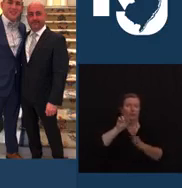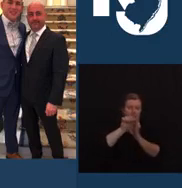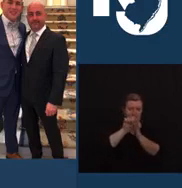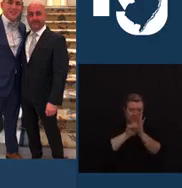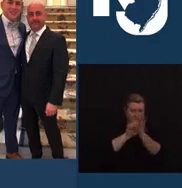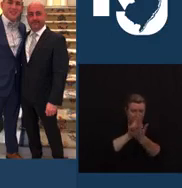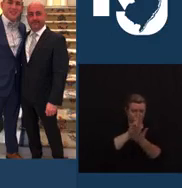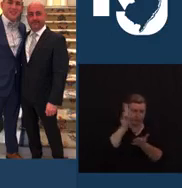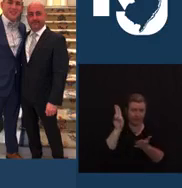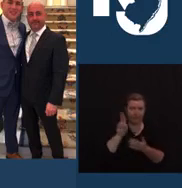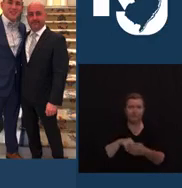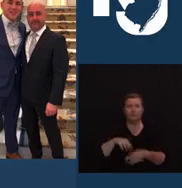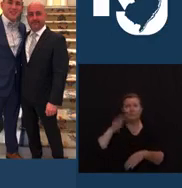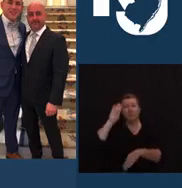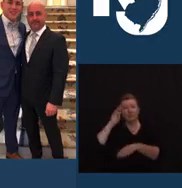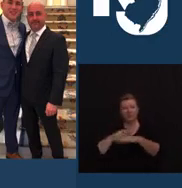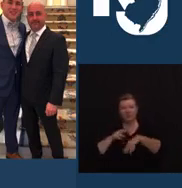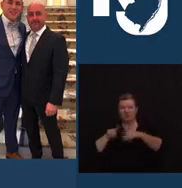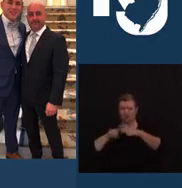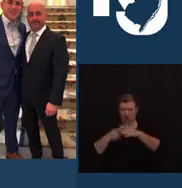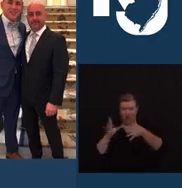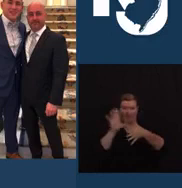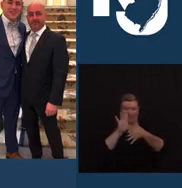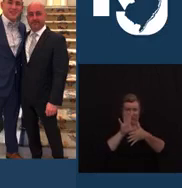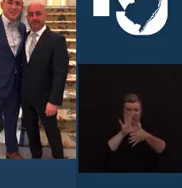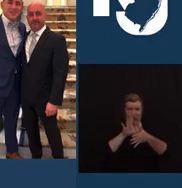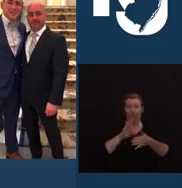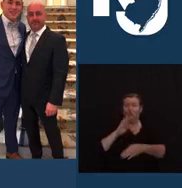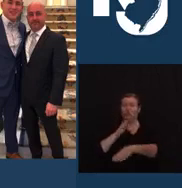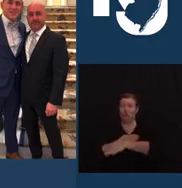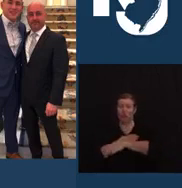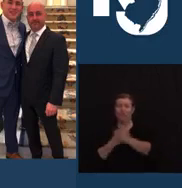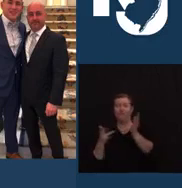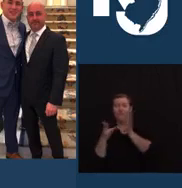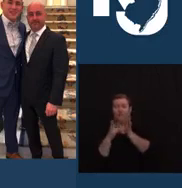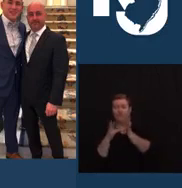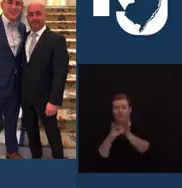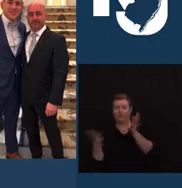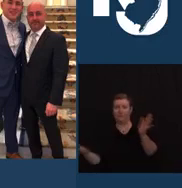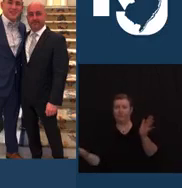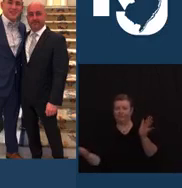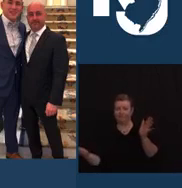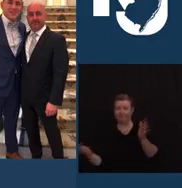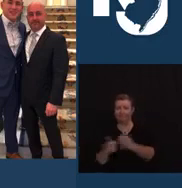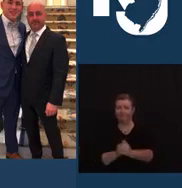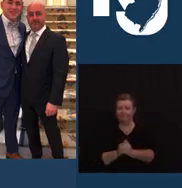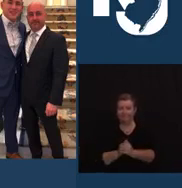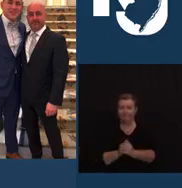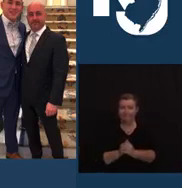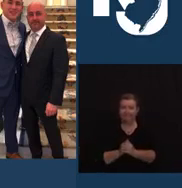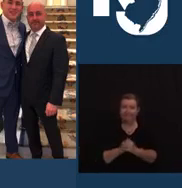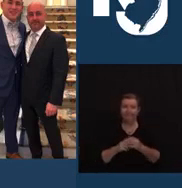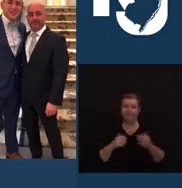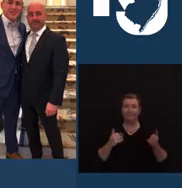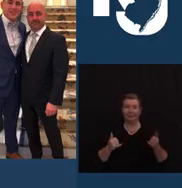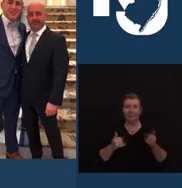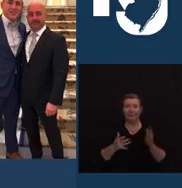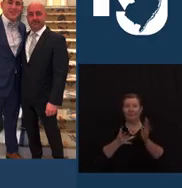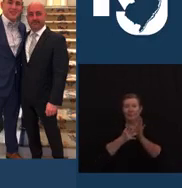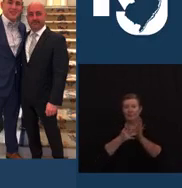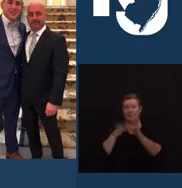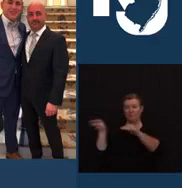year, and Gianna is a freshman. And today is move-in day for Gianna. That's a day